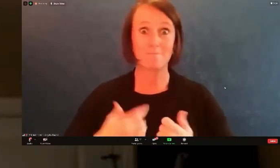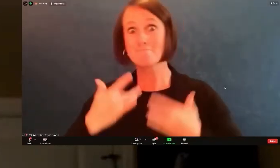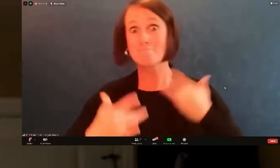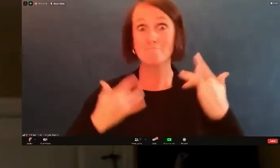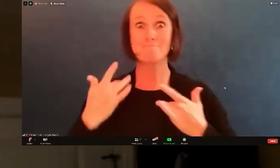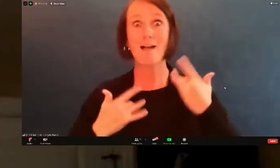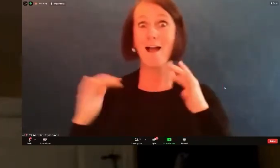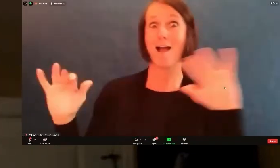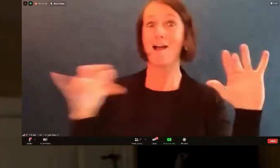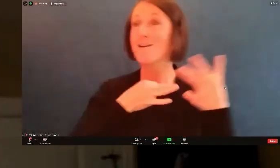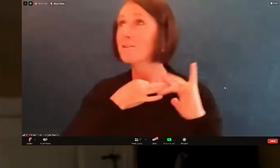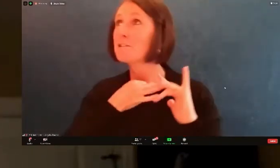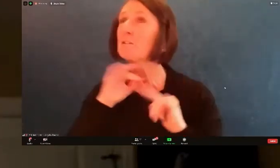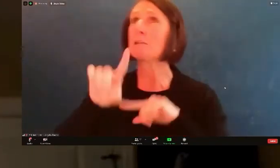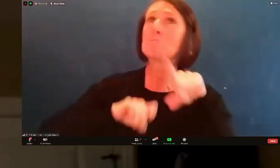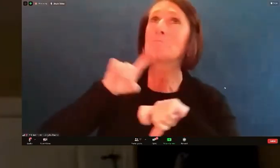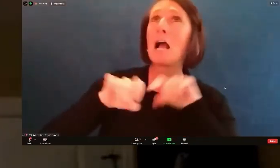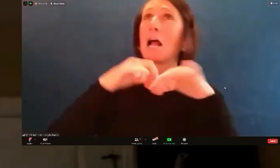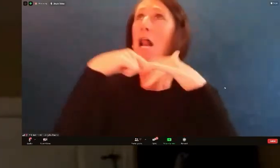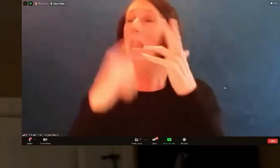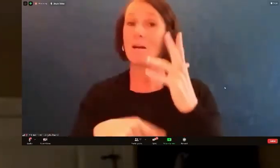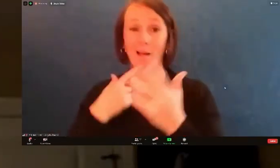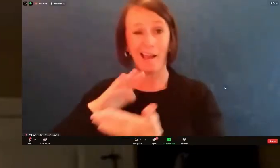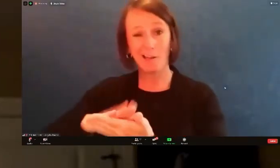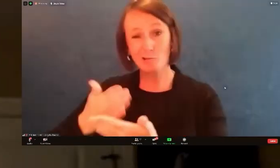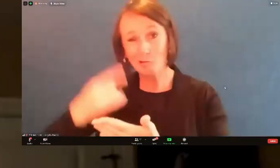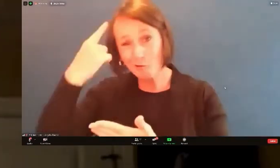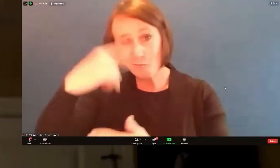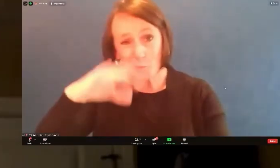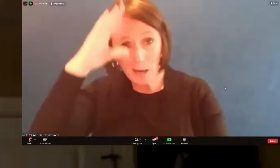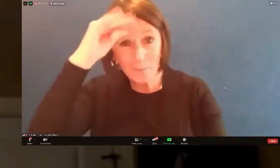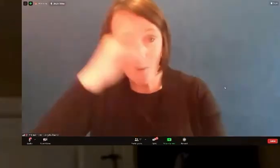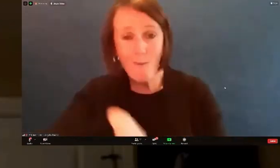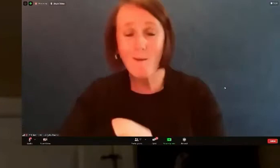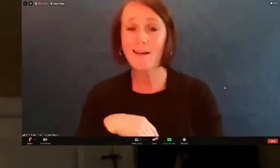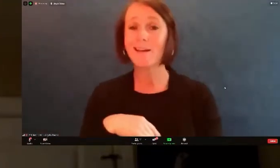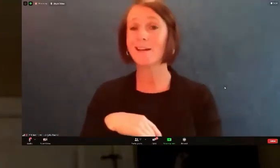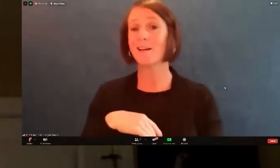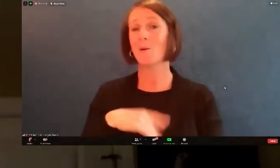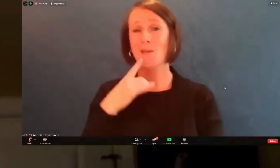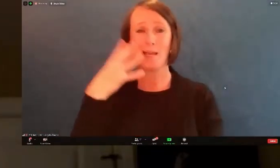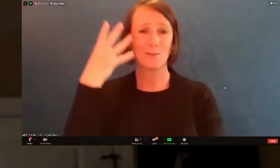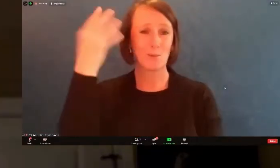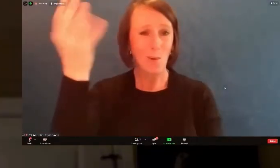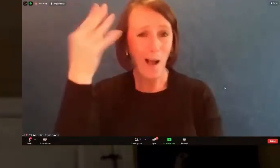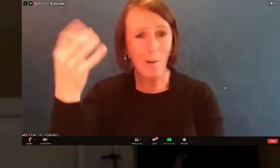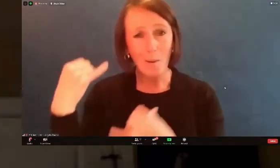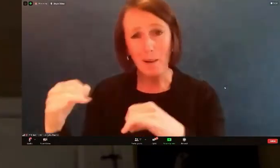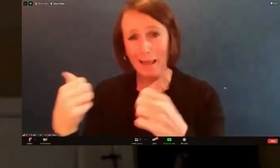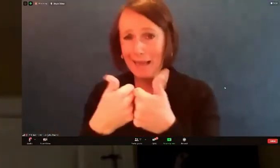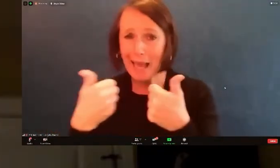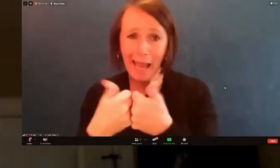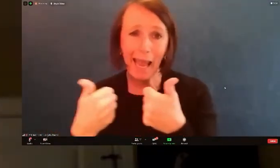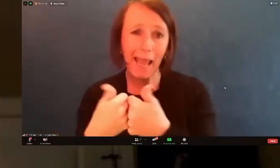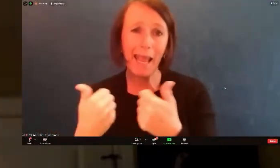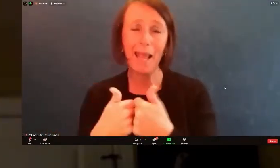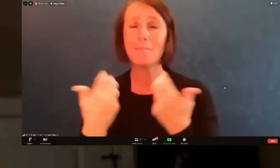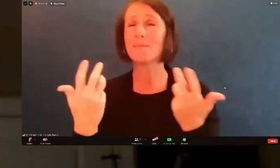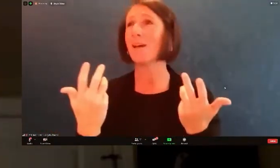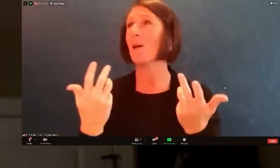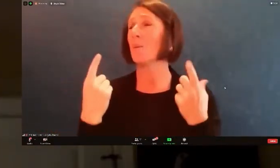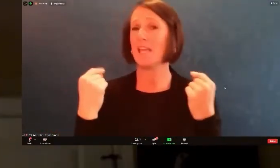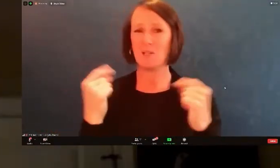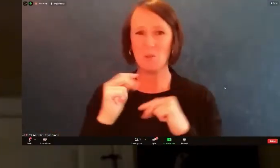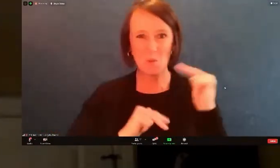For the rest of the day, I get to cook for my boy. We get to Beyblade. We get to go outside. We get to build